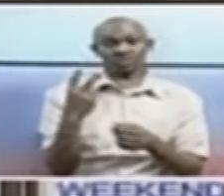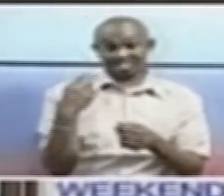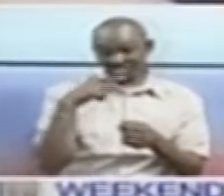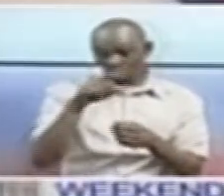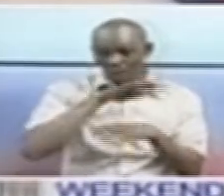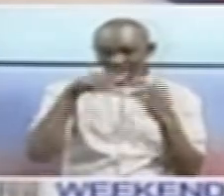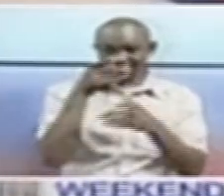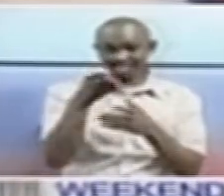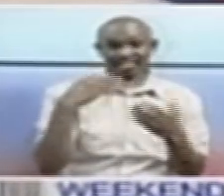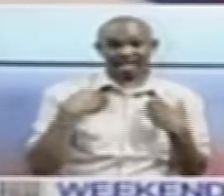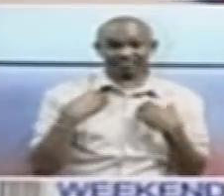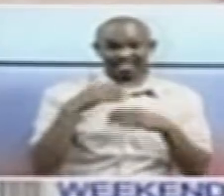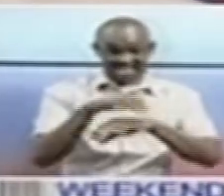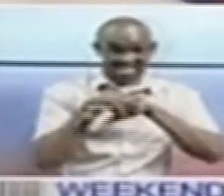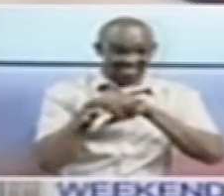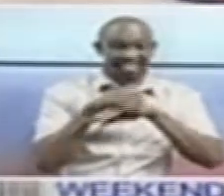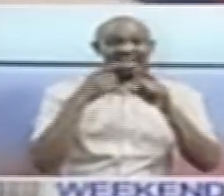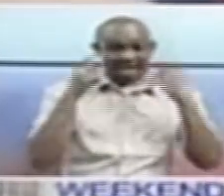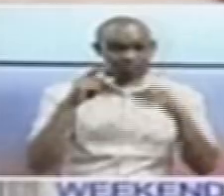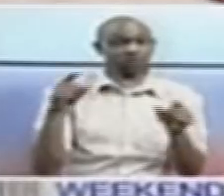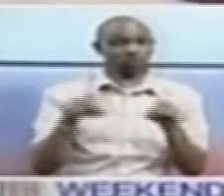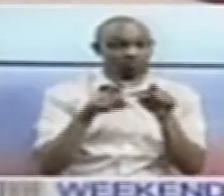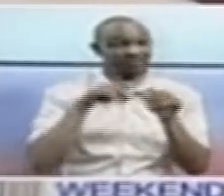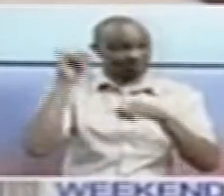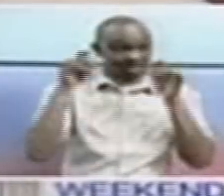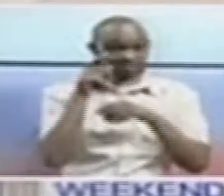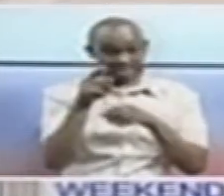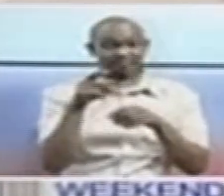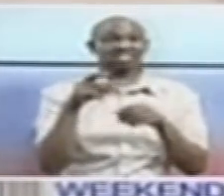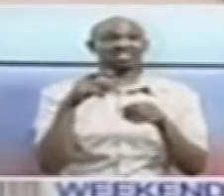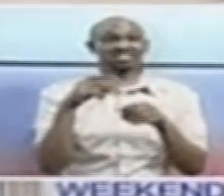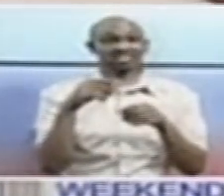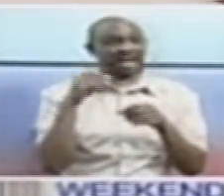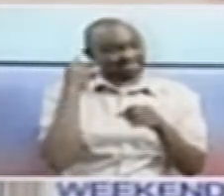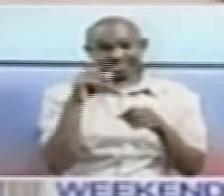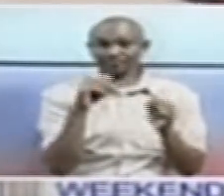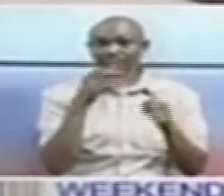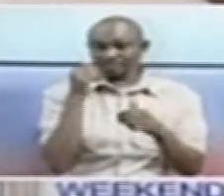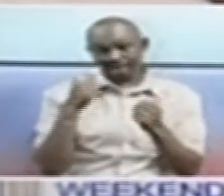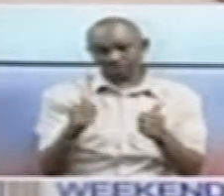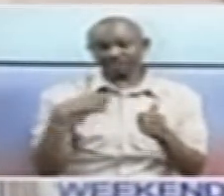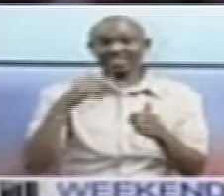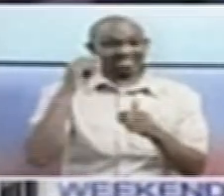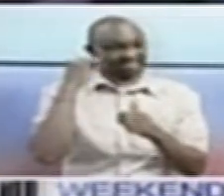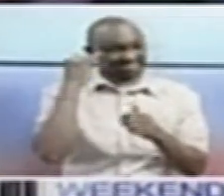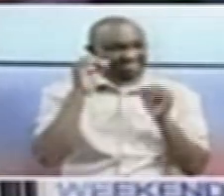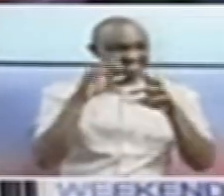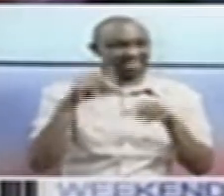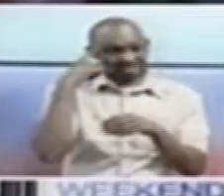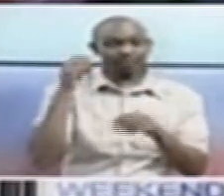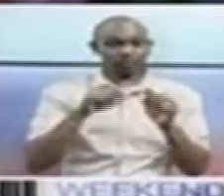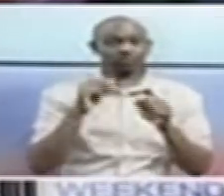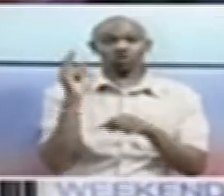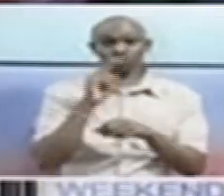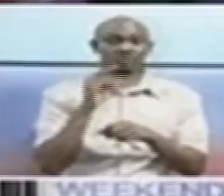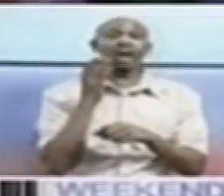All this in English, a language that is still foreign to their tongues. Teachers here considered the idea of using mother